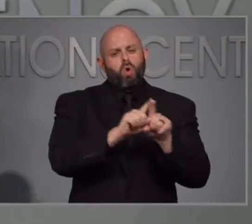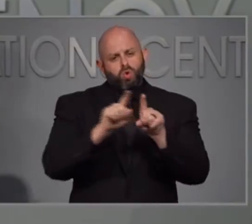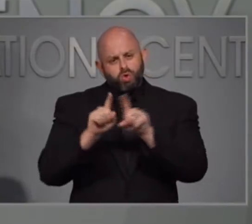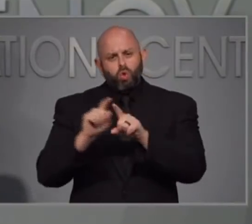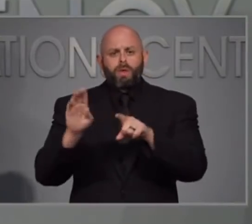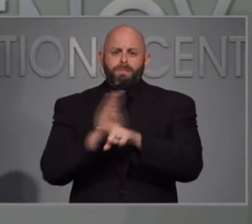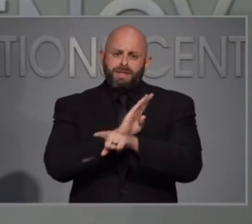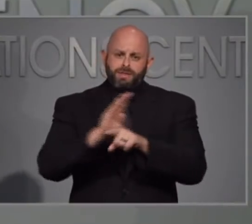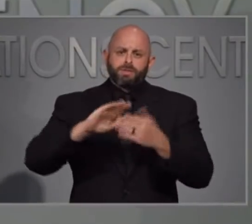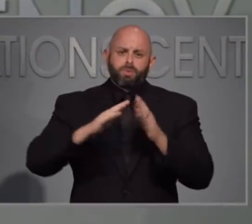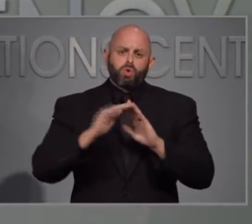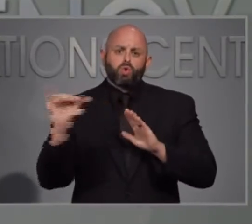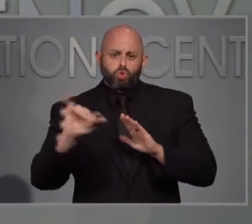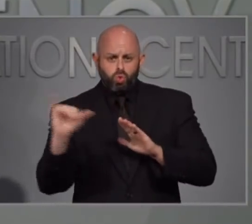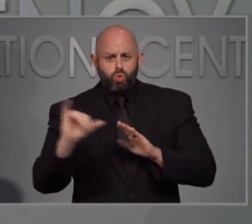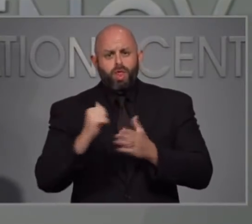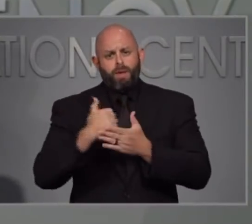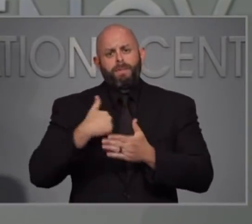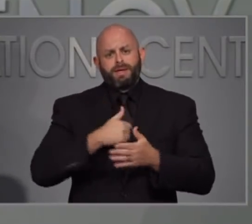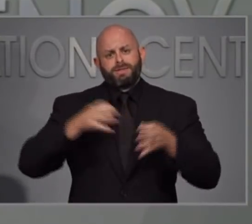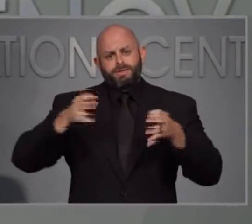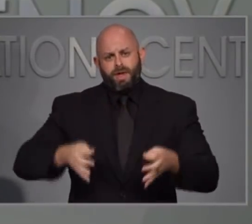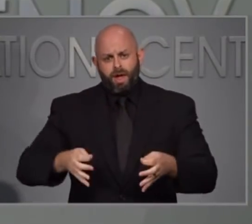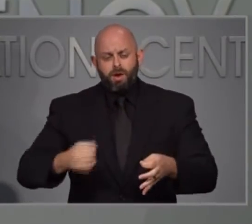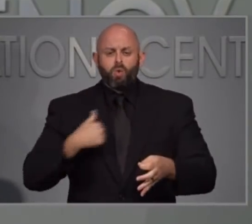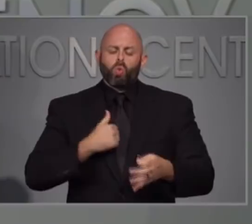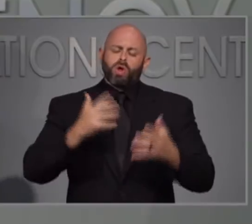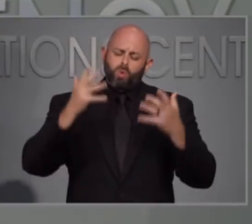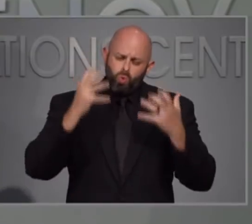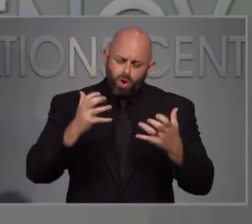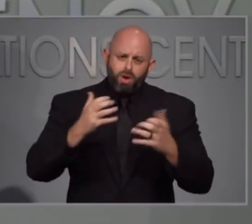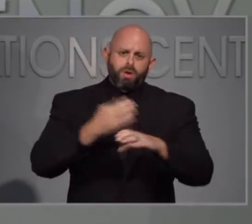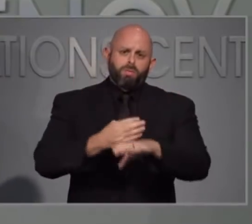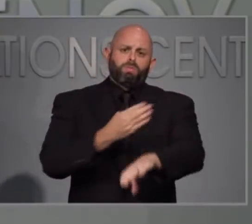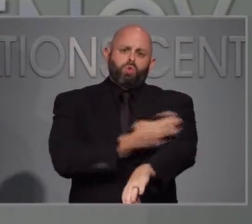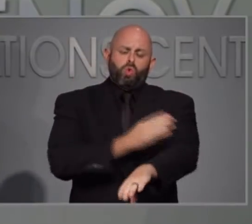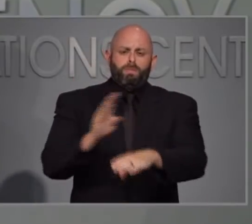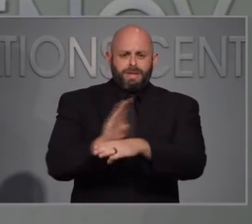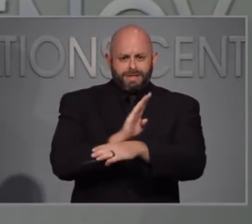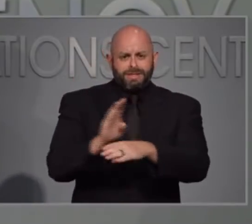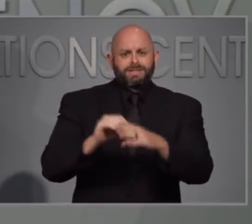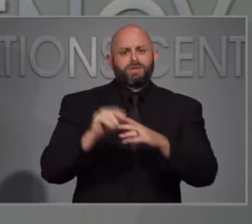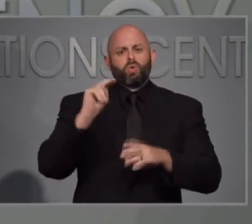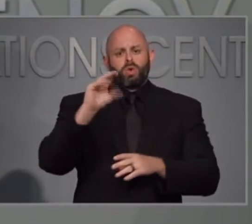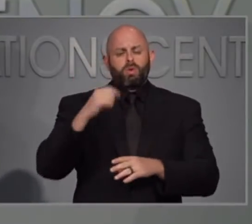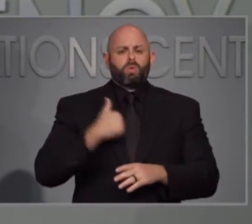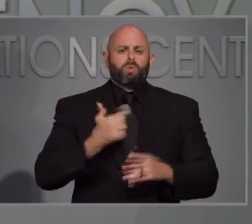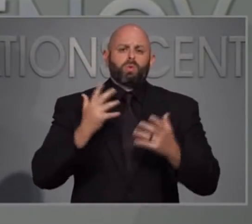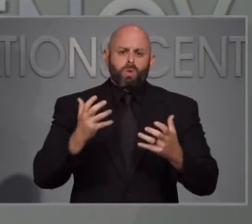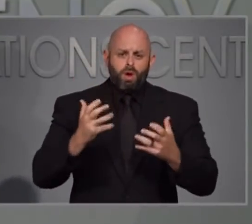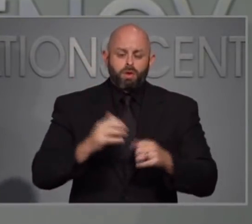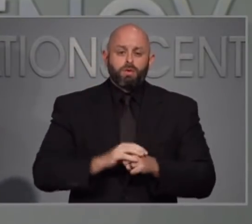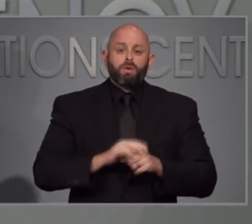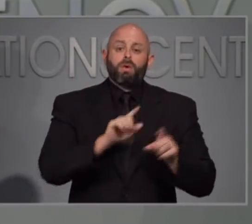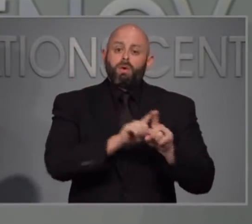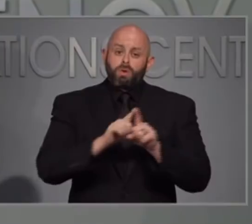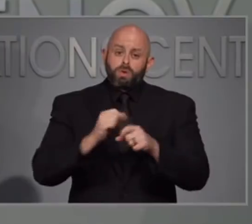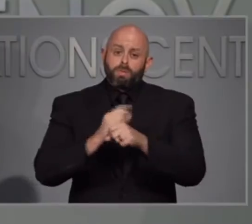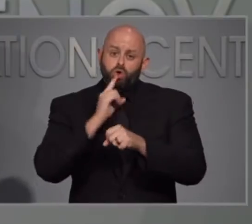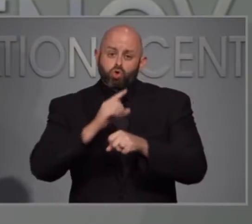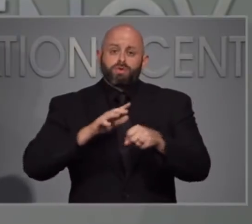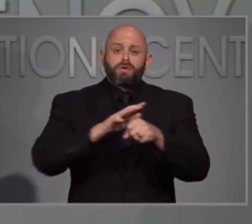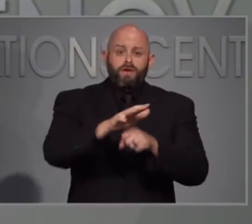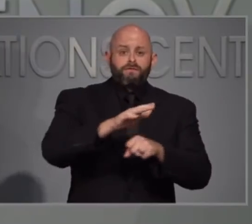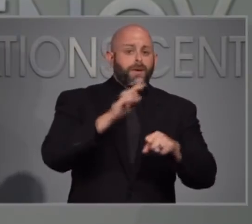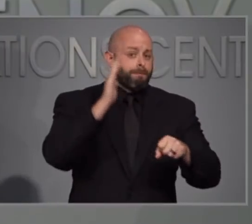this is about linking those together and doing the things that we need to do in order to make sure that we have the hospital capacity in our healthcare system there